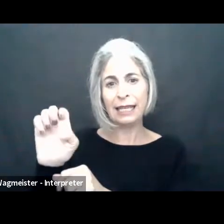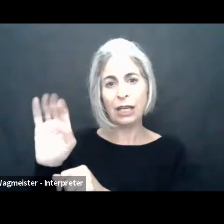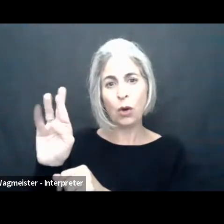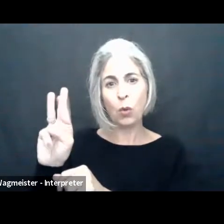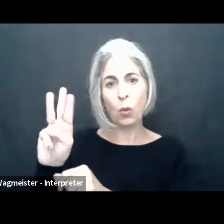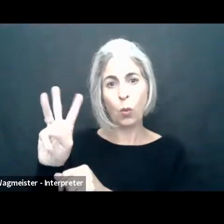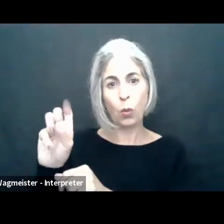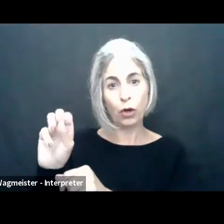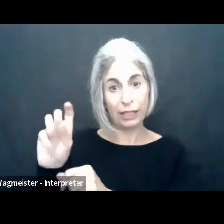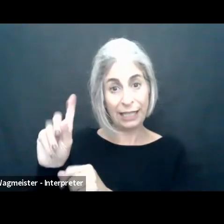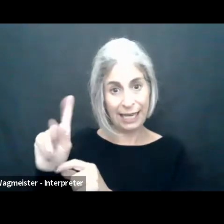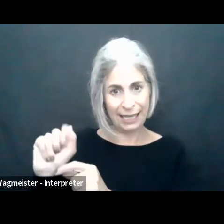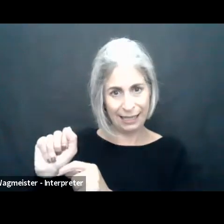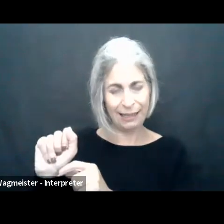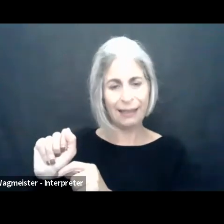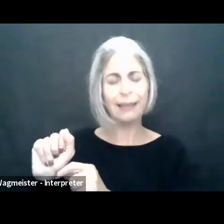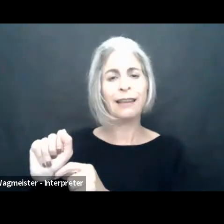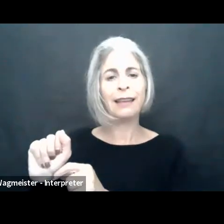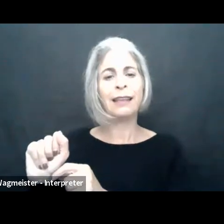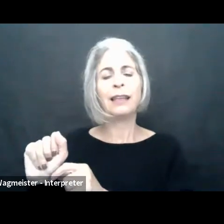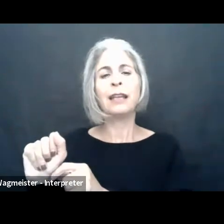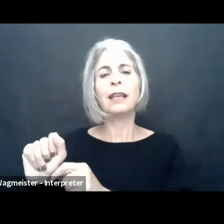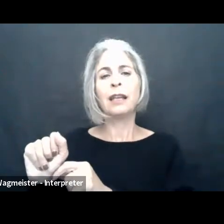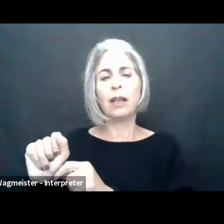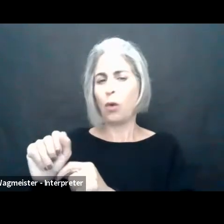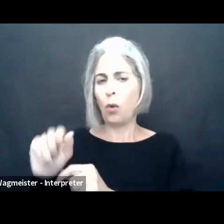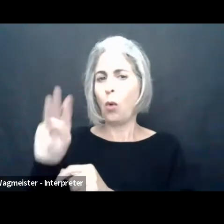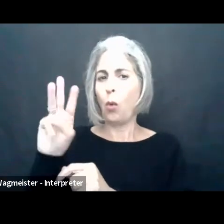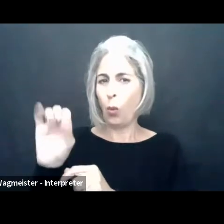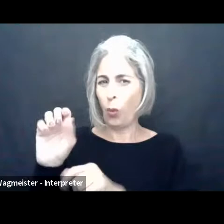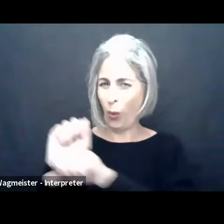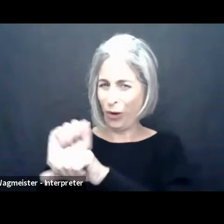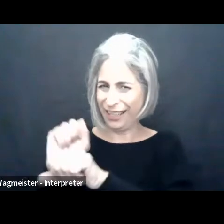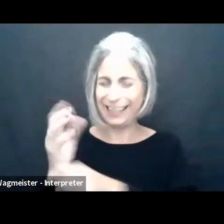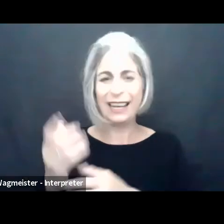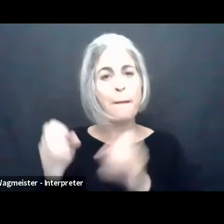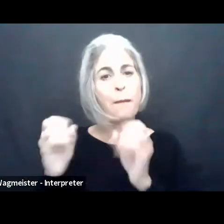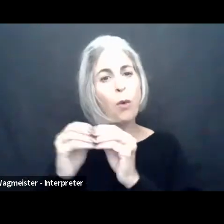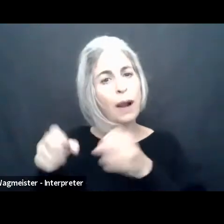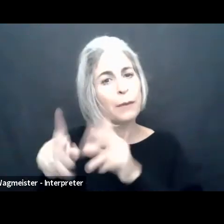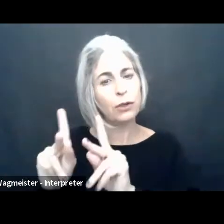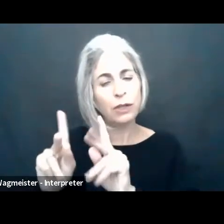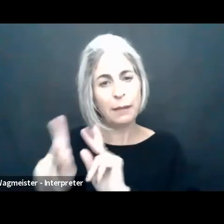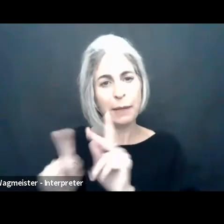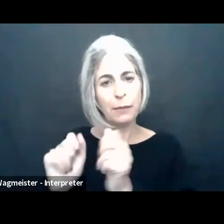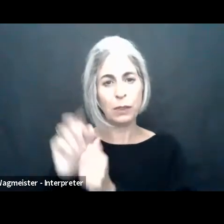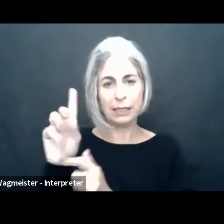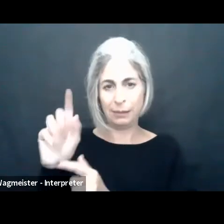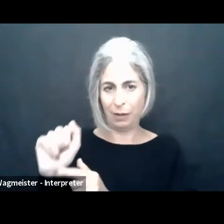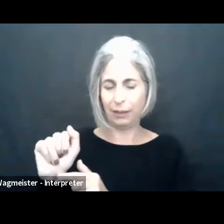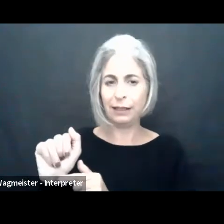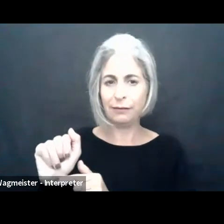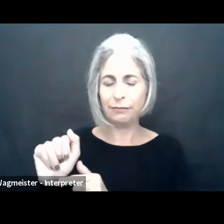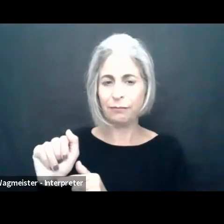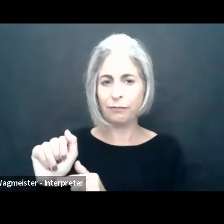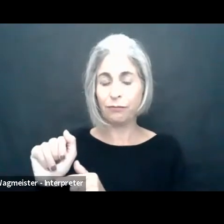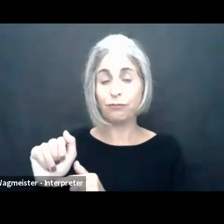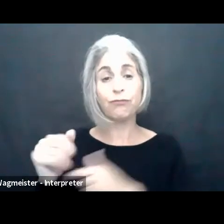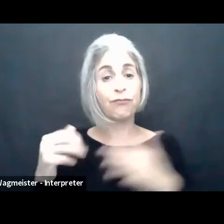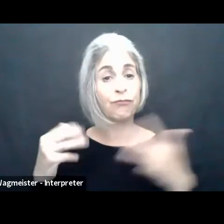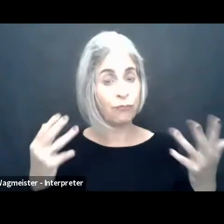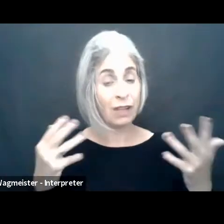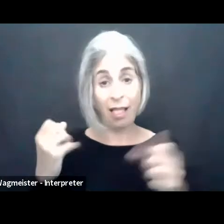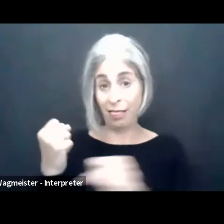flexibilities and allowance, the pandemic may open doors to more employment opportunities for people with disabilities. Anecdotally, a